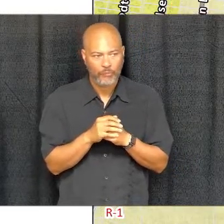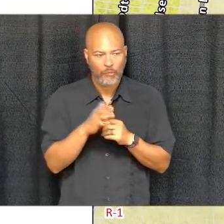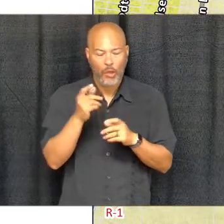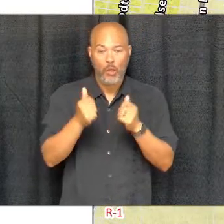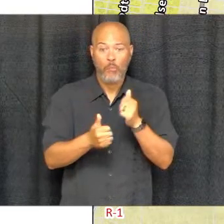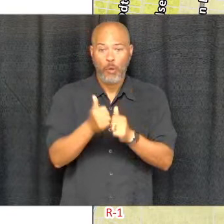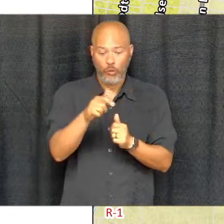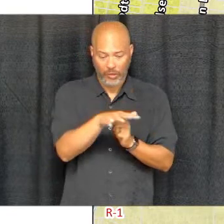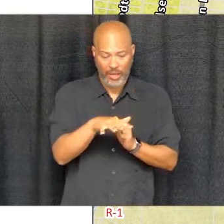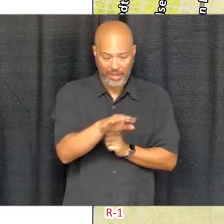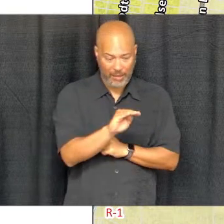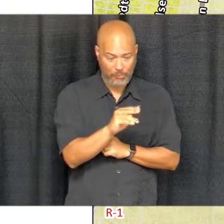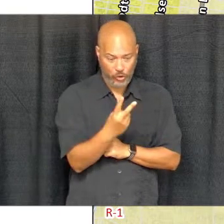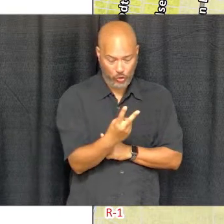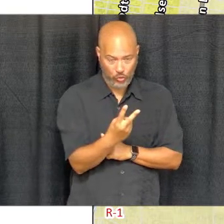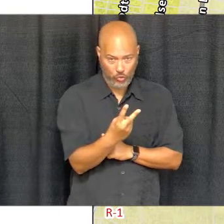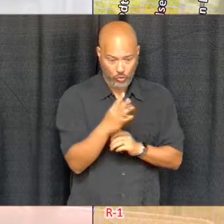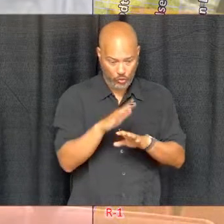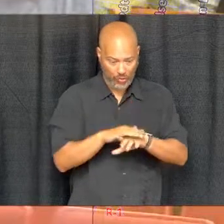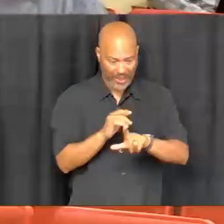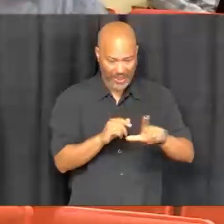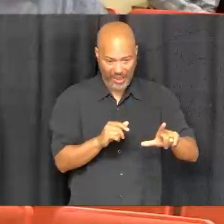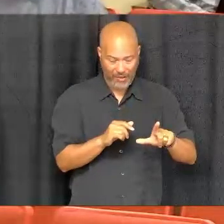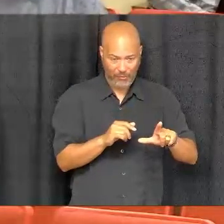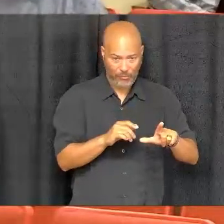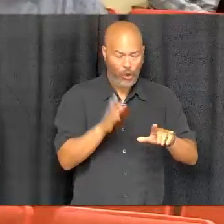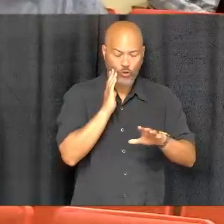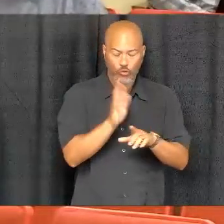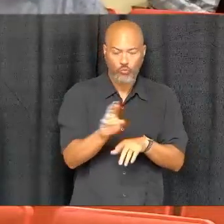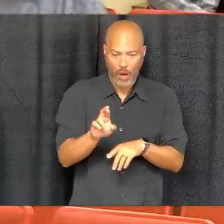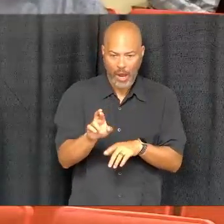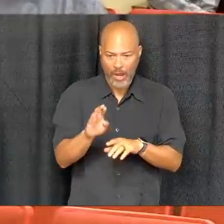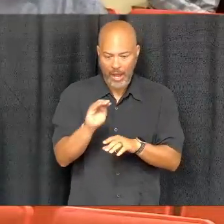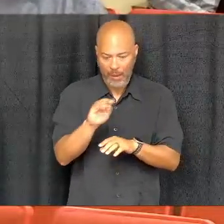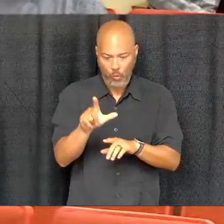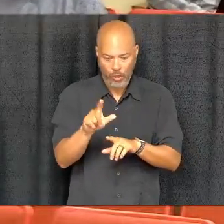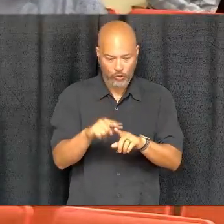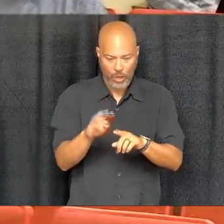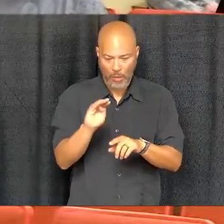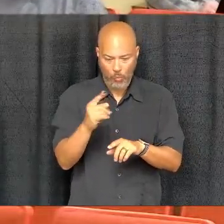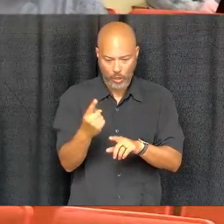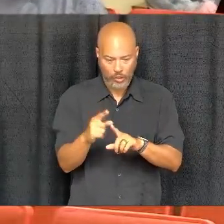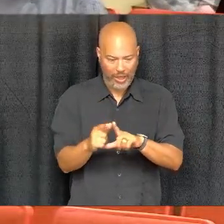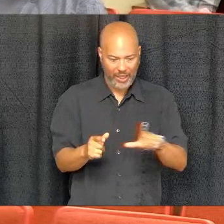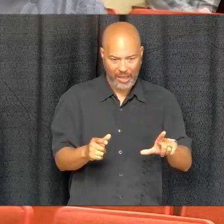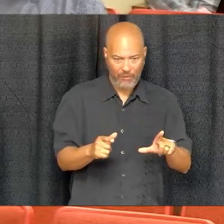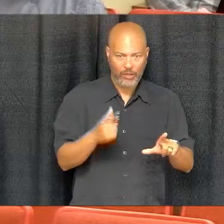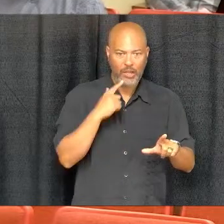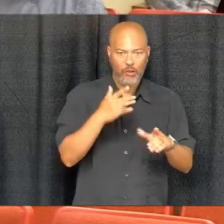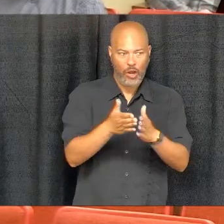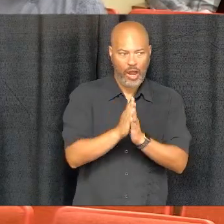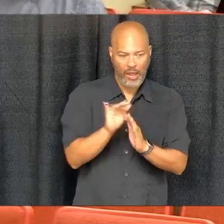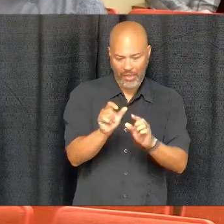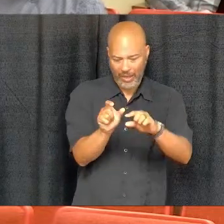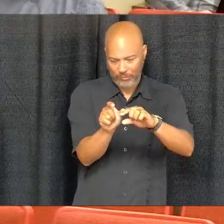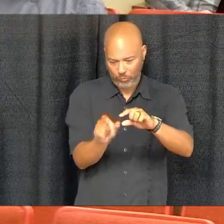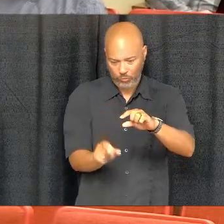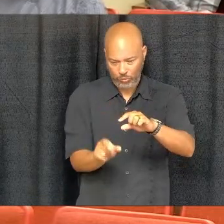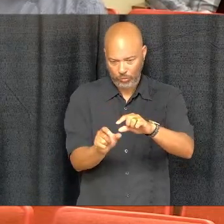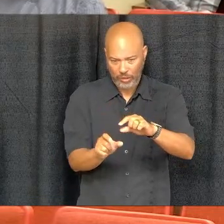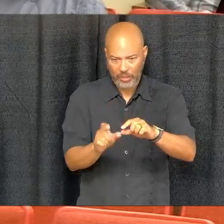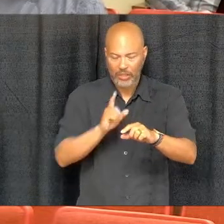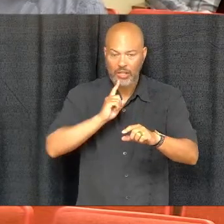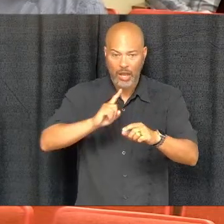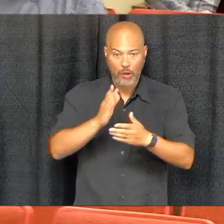most of this area is M2 to the left, right, and M1 to the left. They're just requesting this little strip, even though it's part of